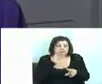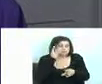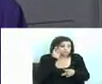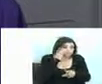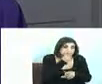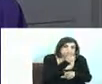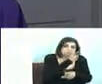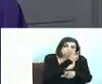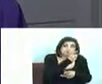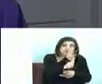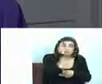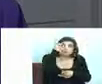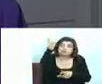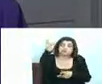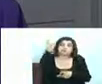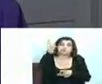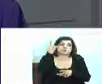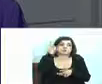every set of eyes we look into.